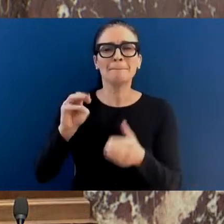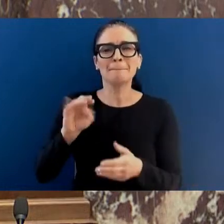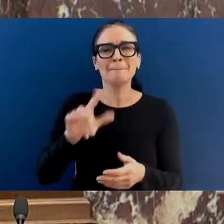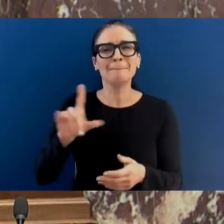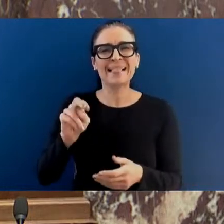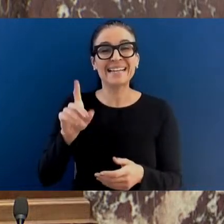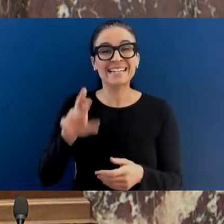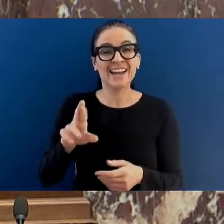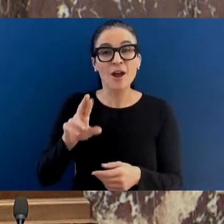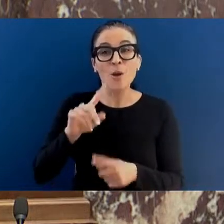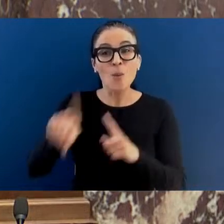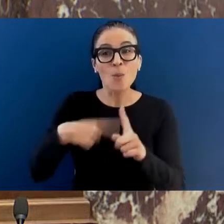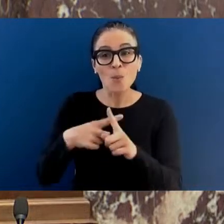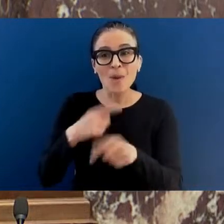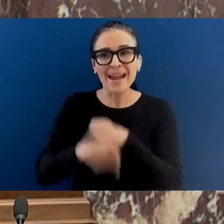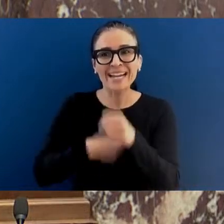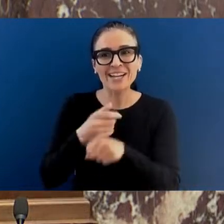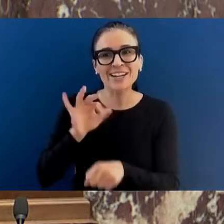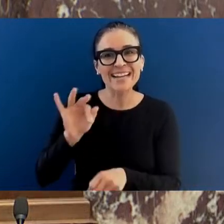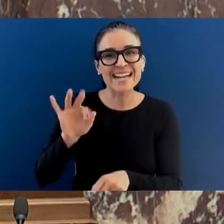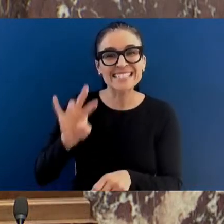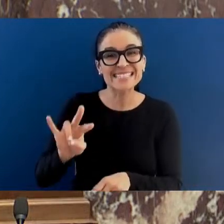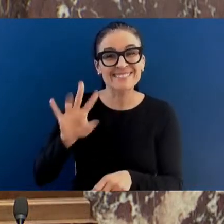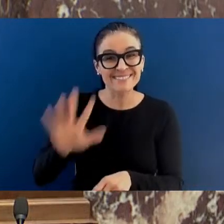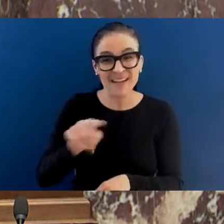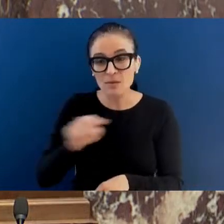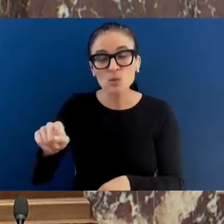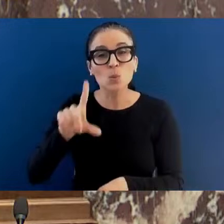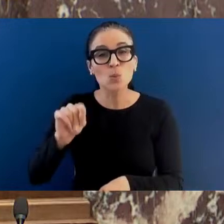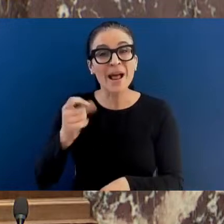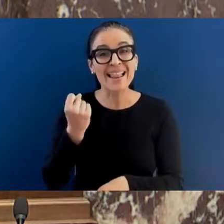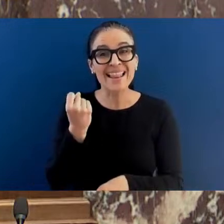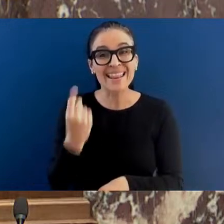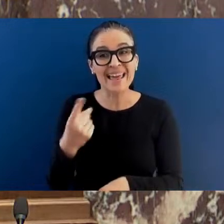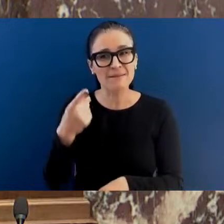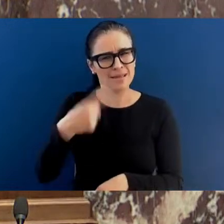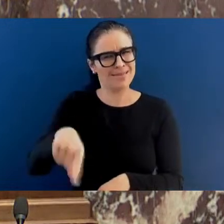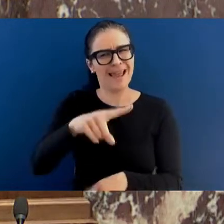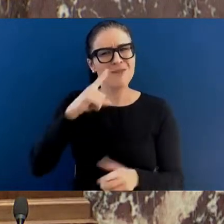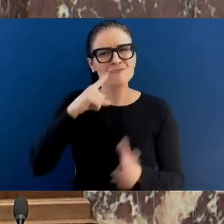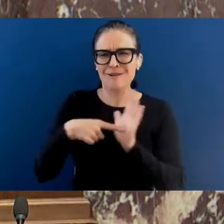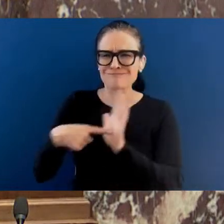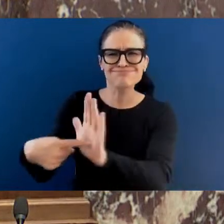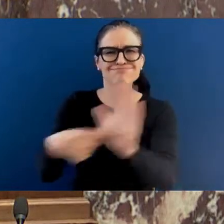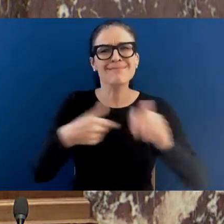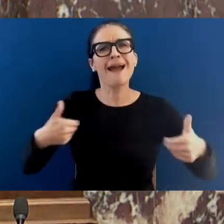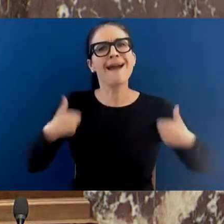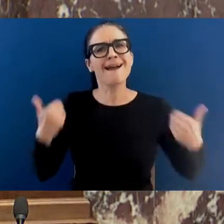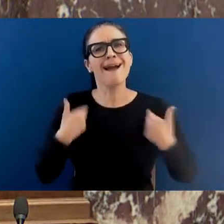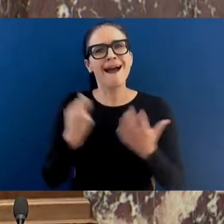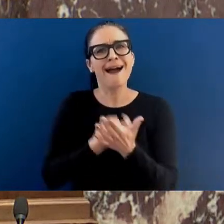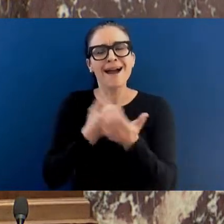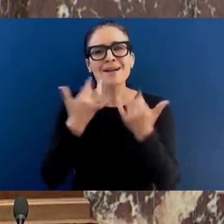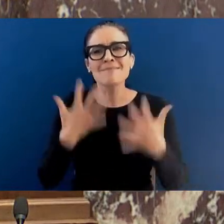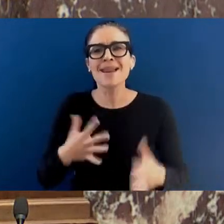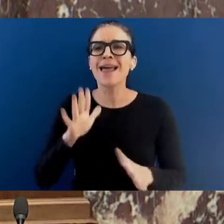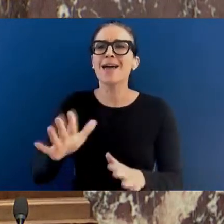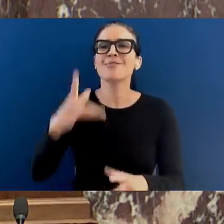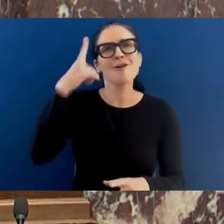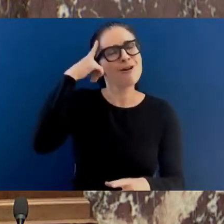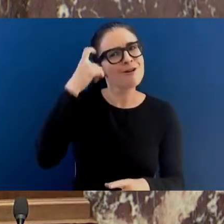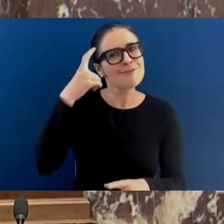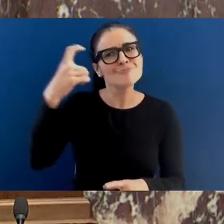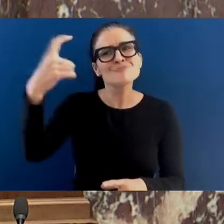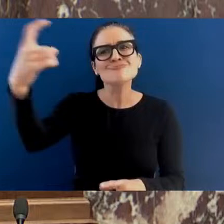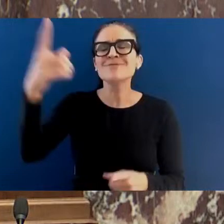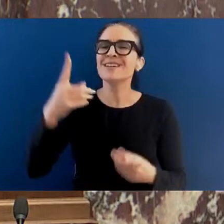our young hockey dreamers. Their spirit remains a beacon of inspiration, reminding us of the passion that hockey